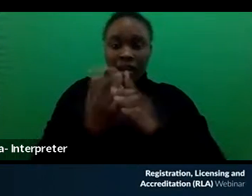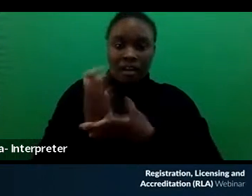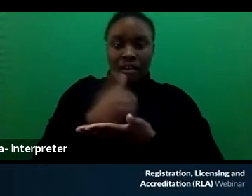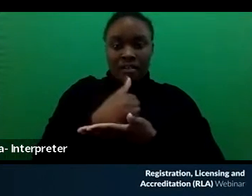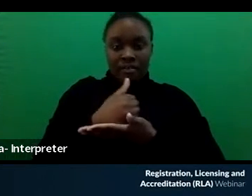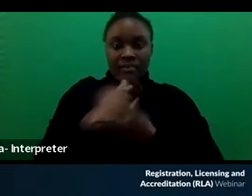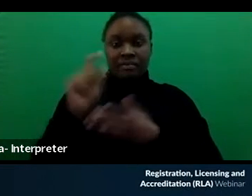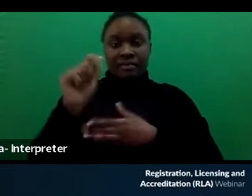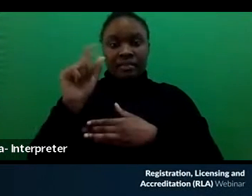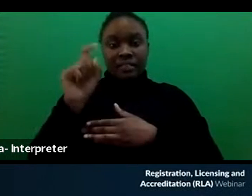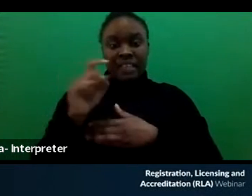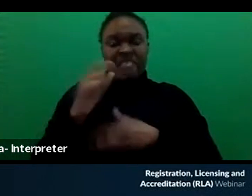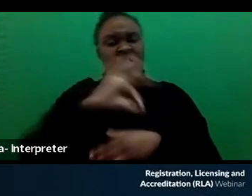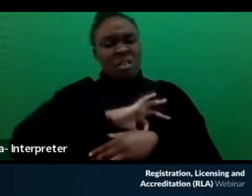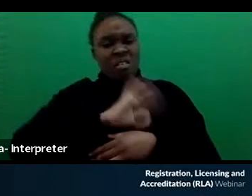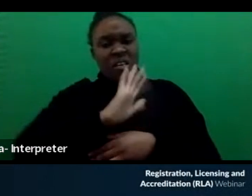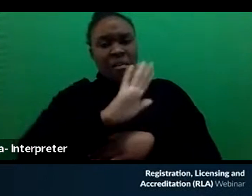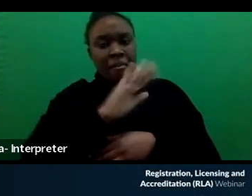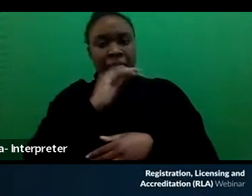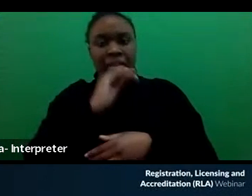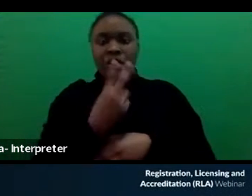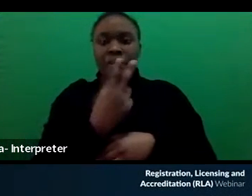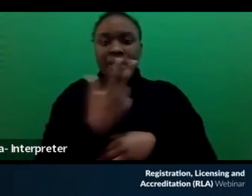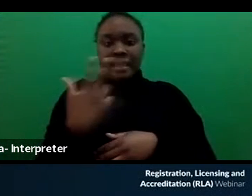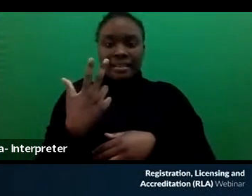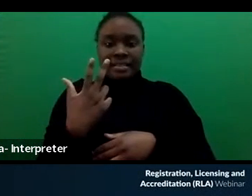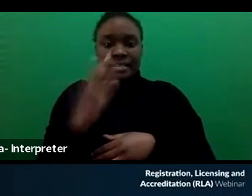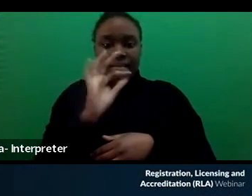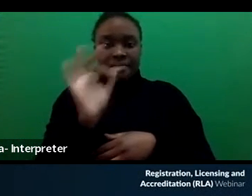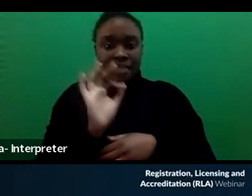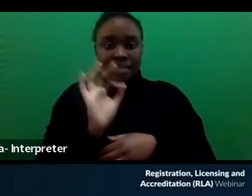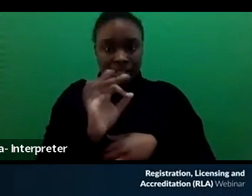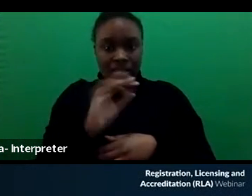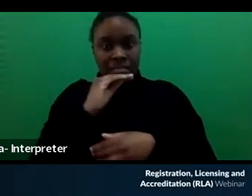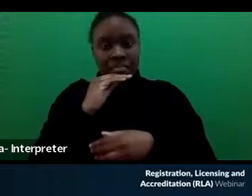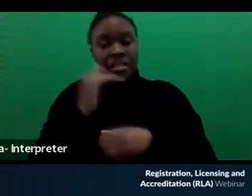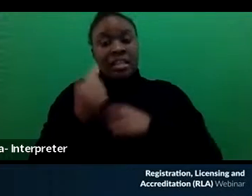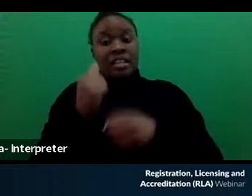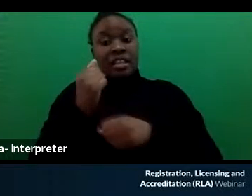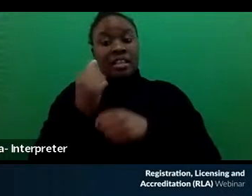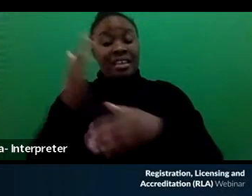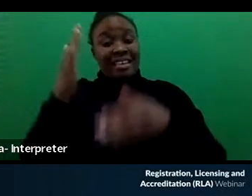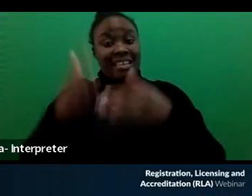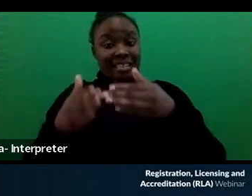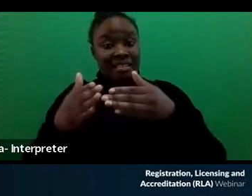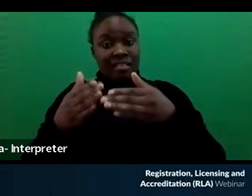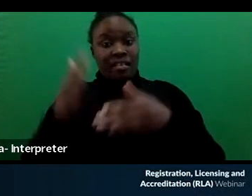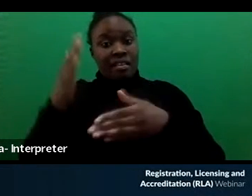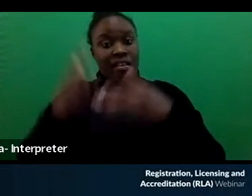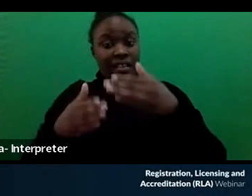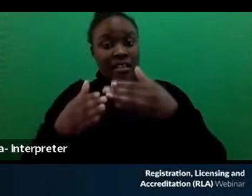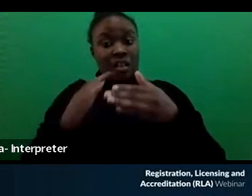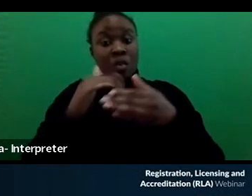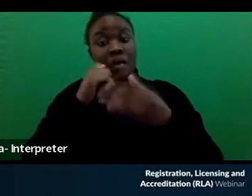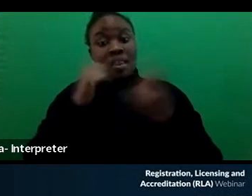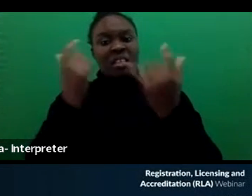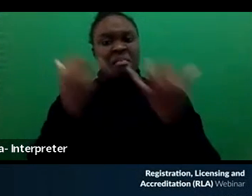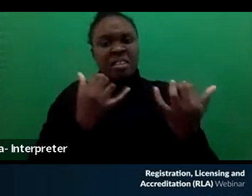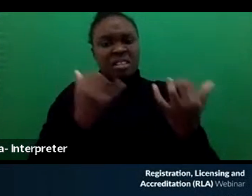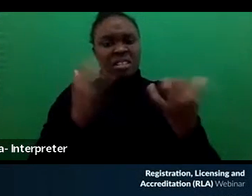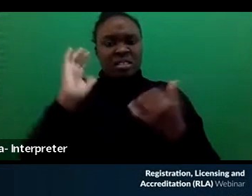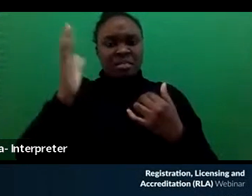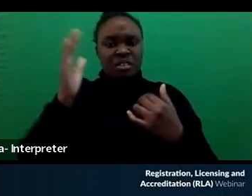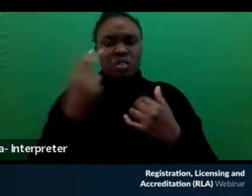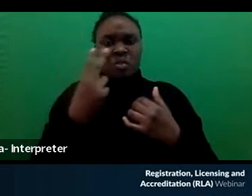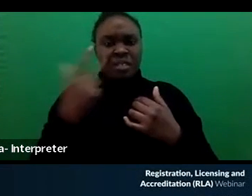tax, the normal rate is 28%, and at the end of this, during the budget speech, 27%